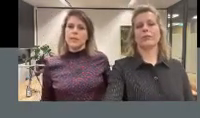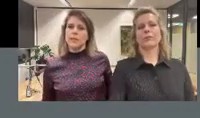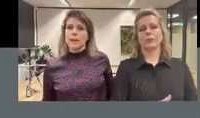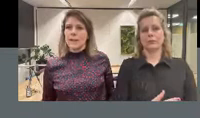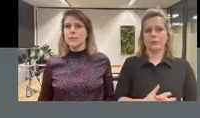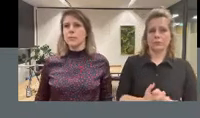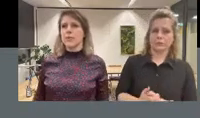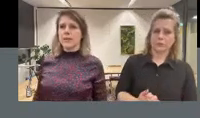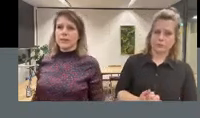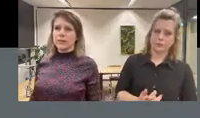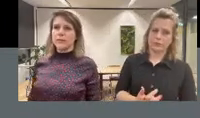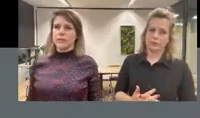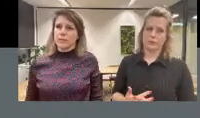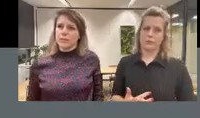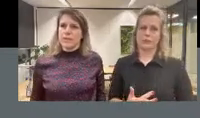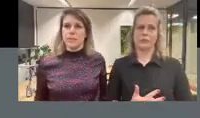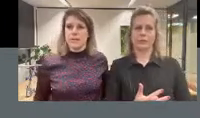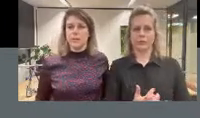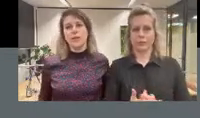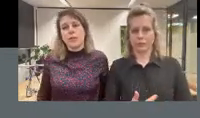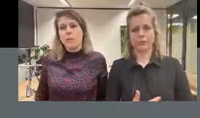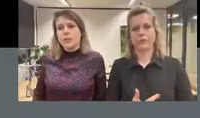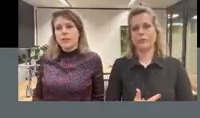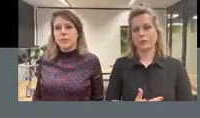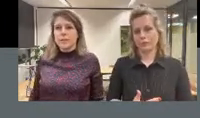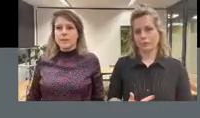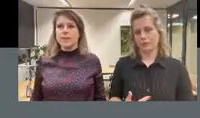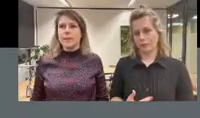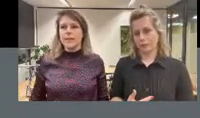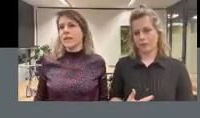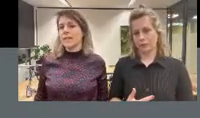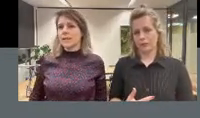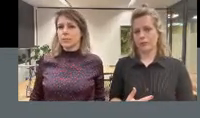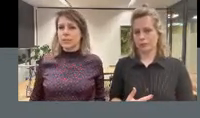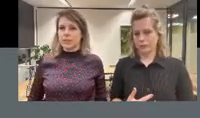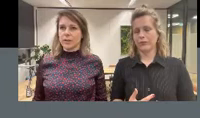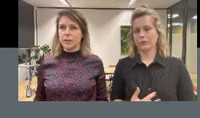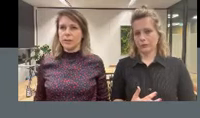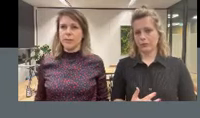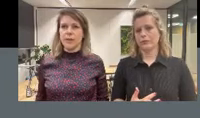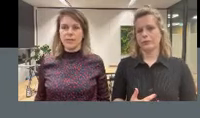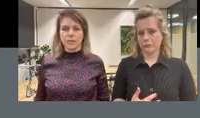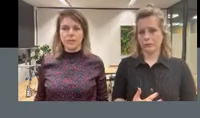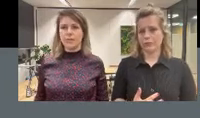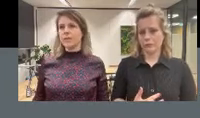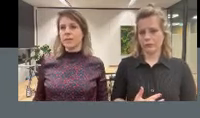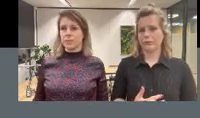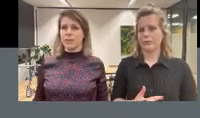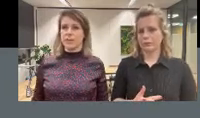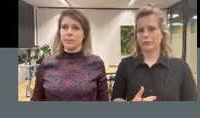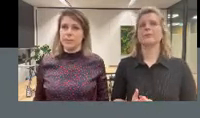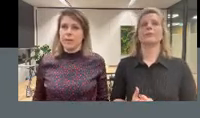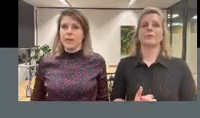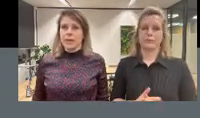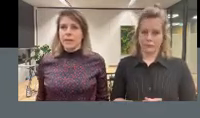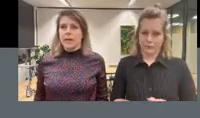Well, we would like to present you with some statements about trauma treatment in adolescence, which can only be answered